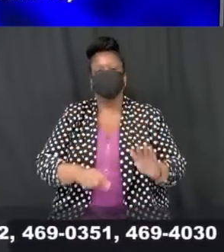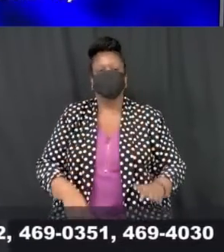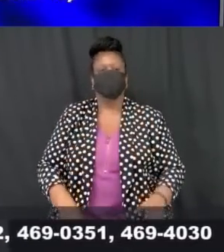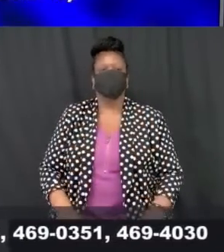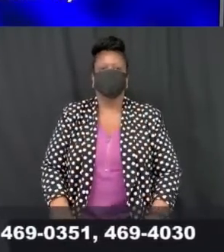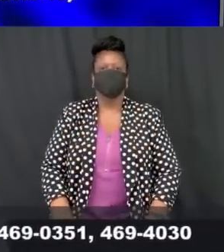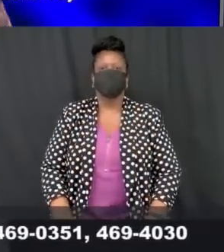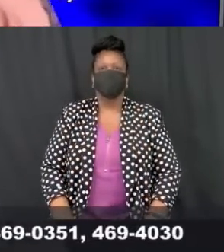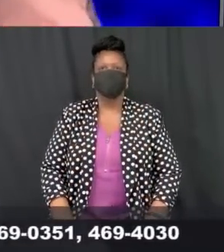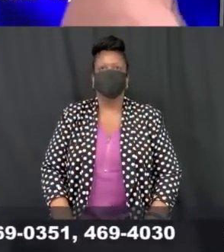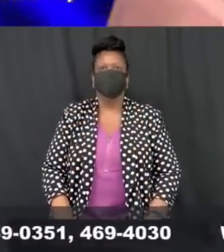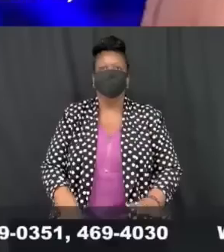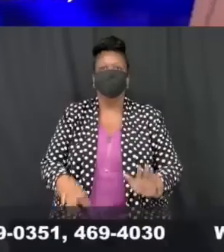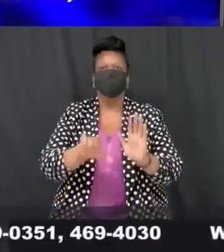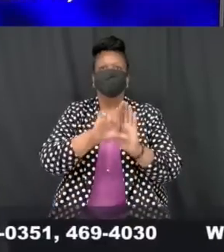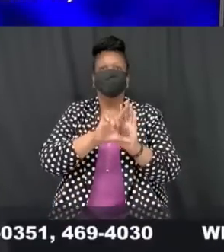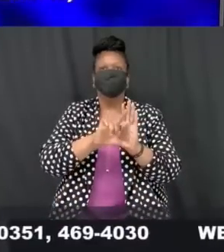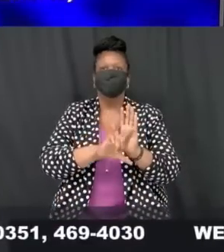Superintendent.